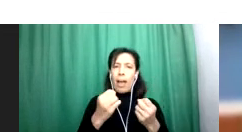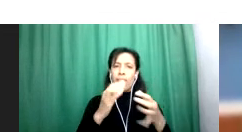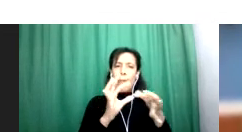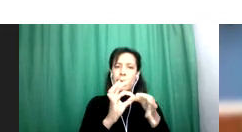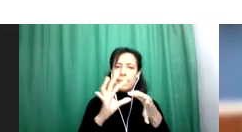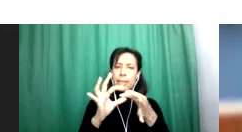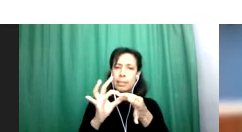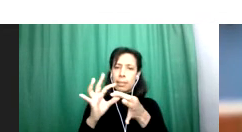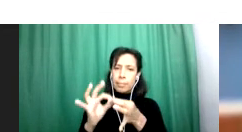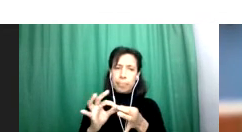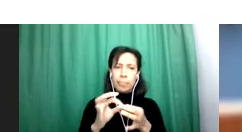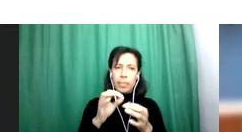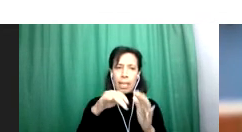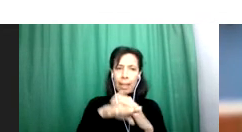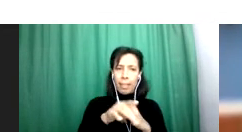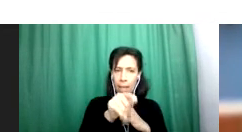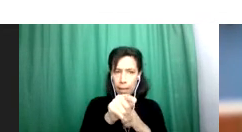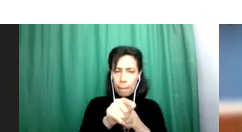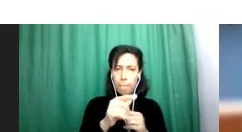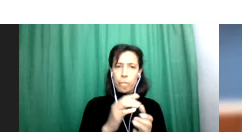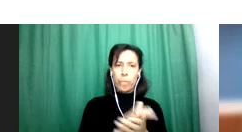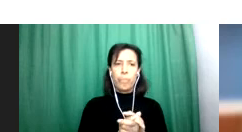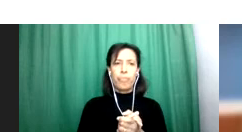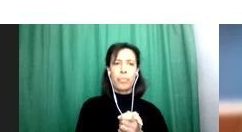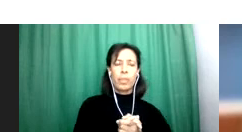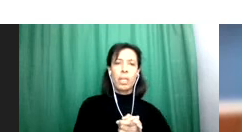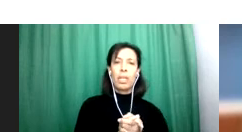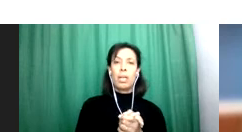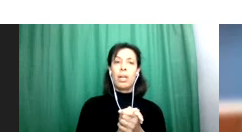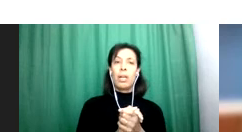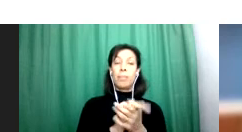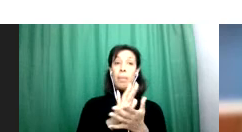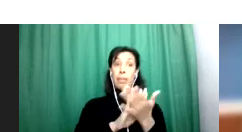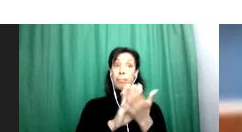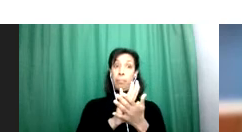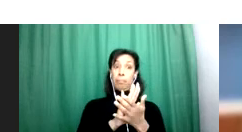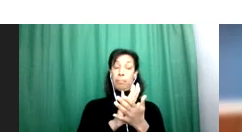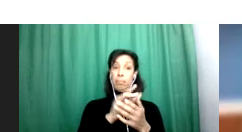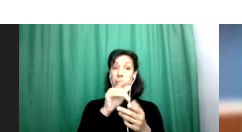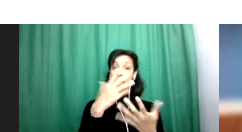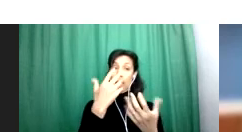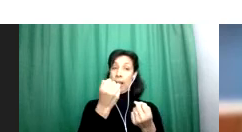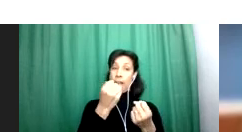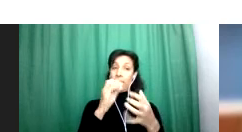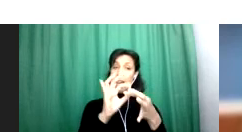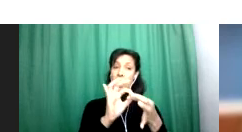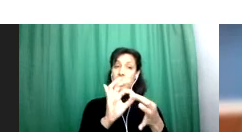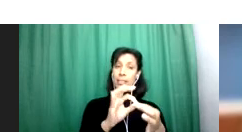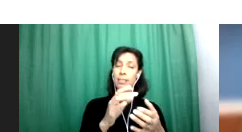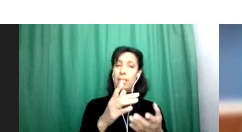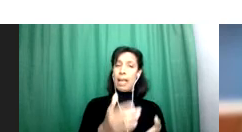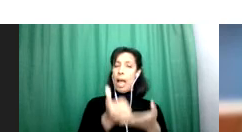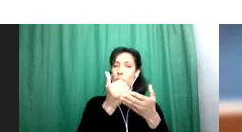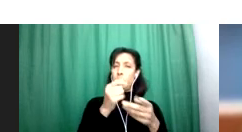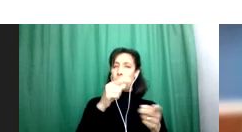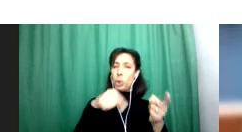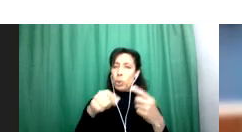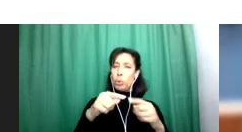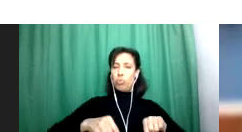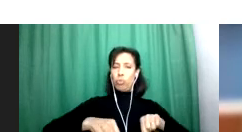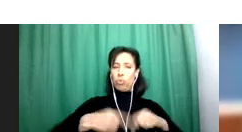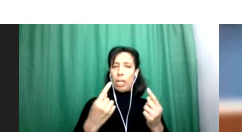introduces some ideas which get people to challenge their misunderstandings about what assessment is. So, for example, the